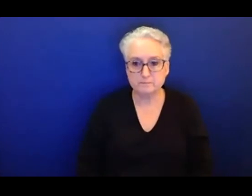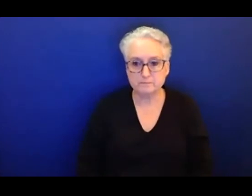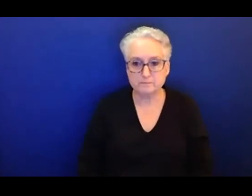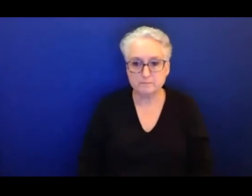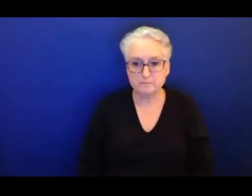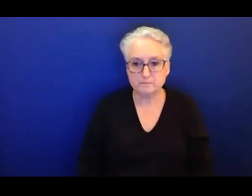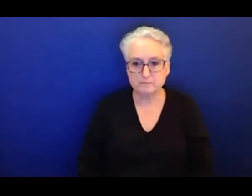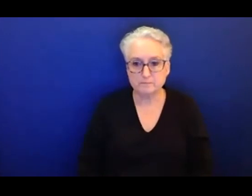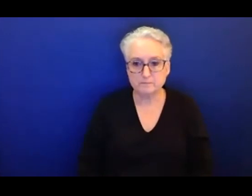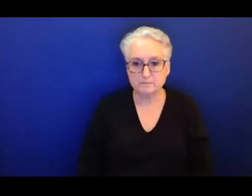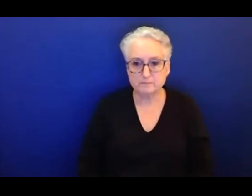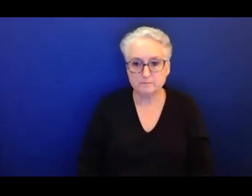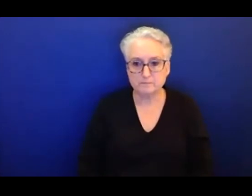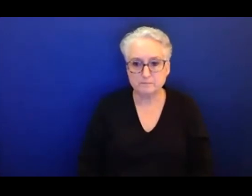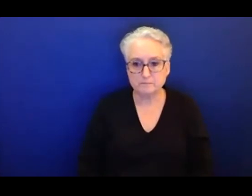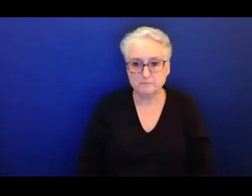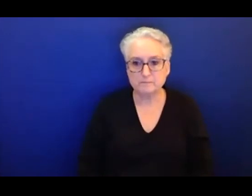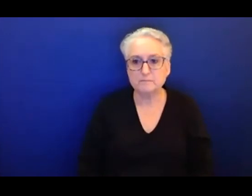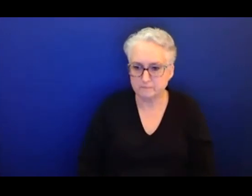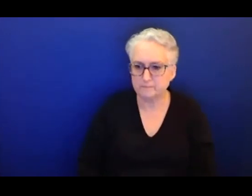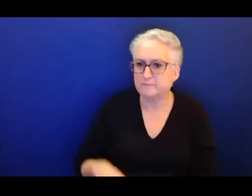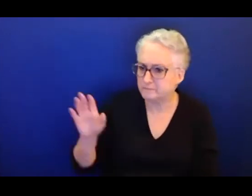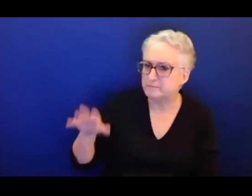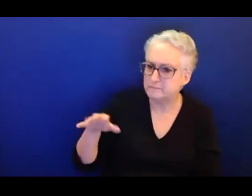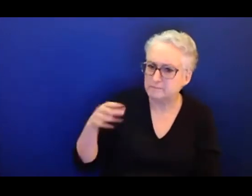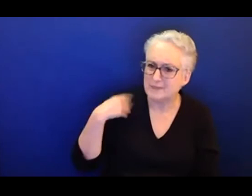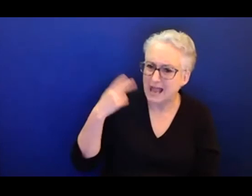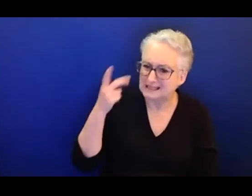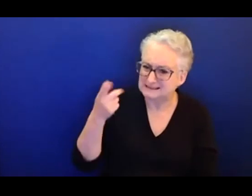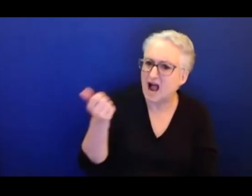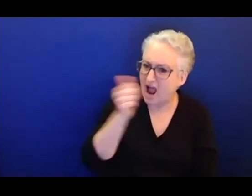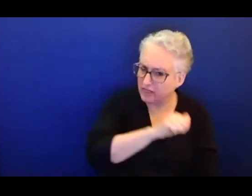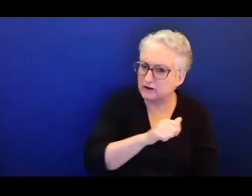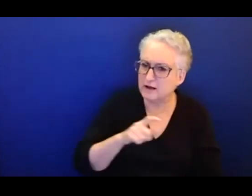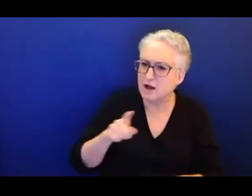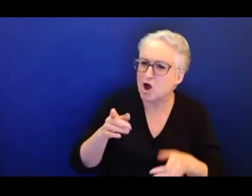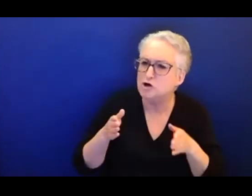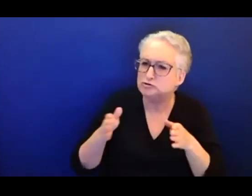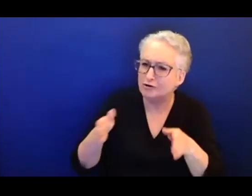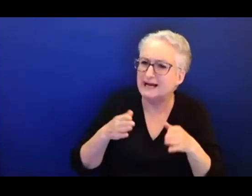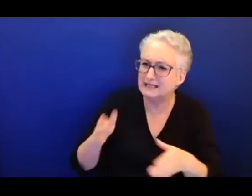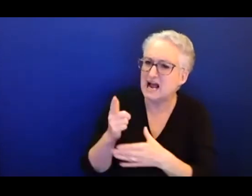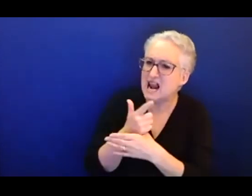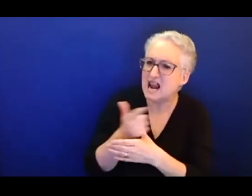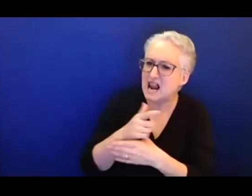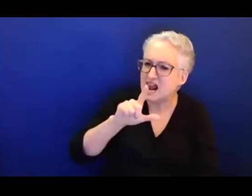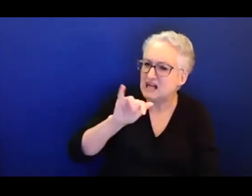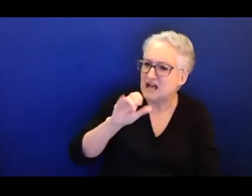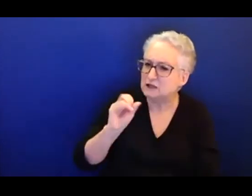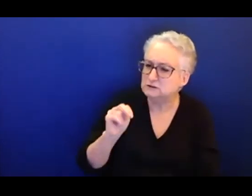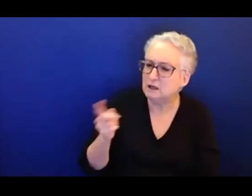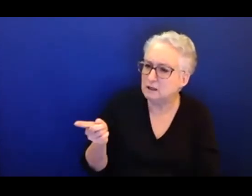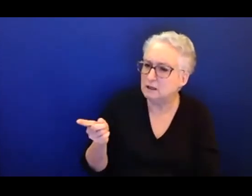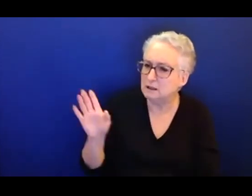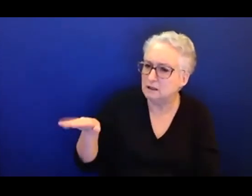the street liaison question about our corridors. Yeah, I think, Ann, I think Daisy can address part of